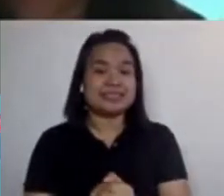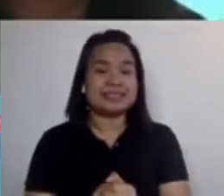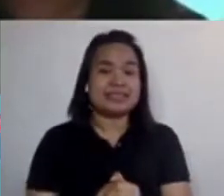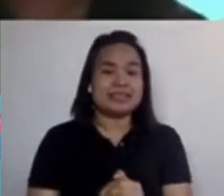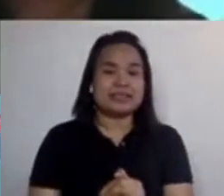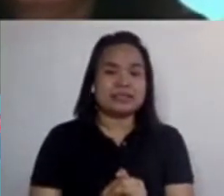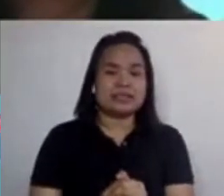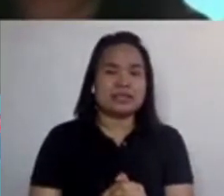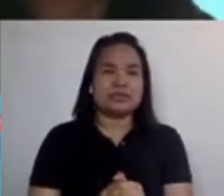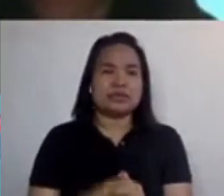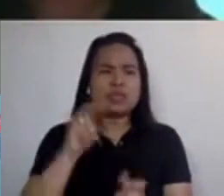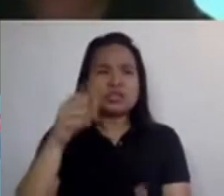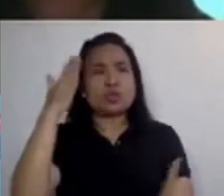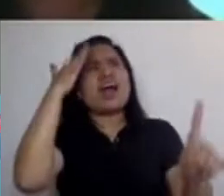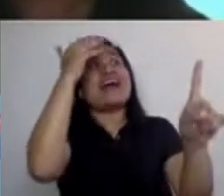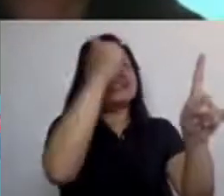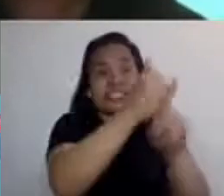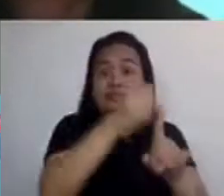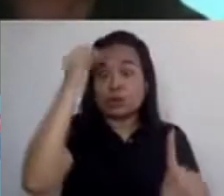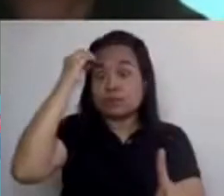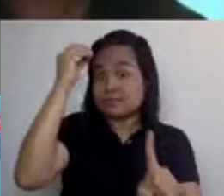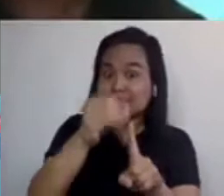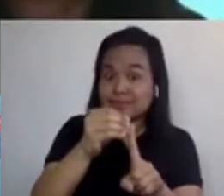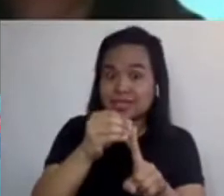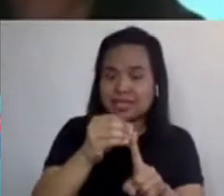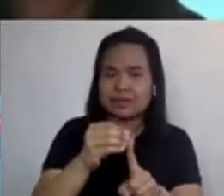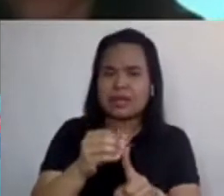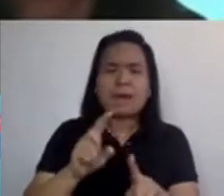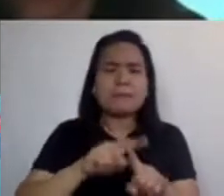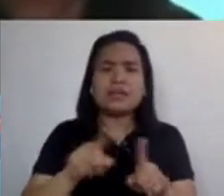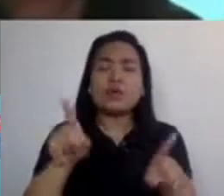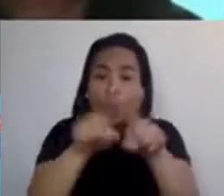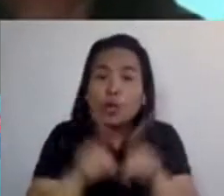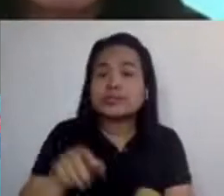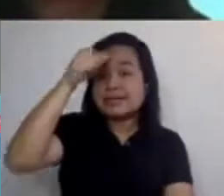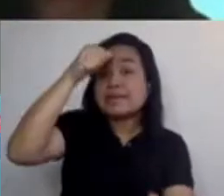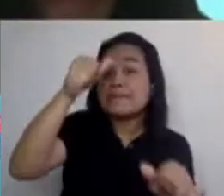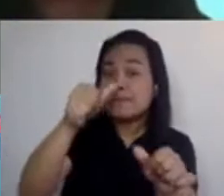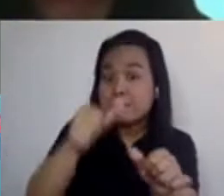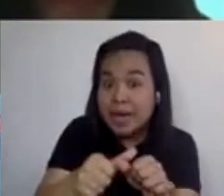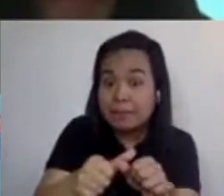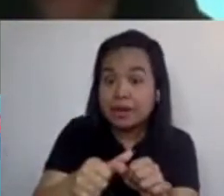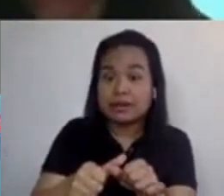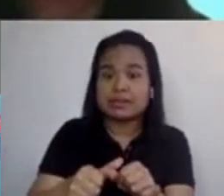should also take note that our supplementary material features all elements of collaborative learning. So what do we mean